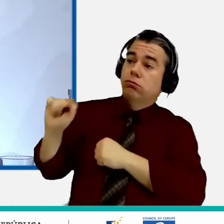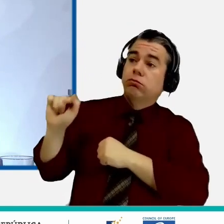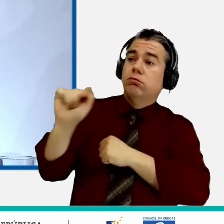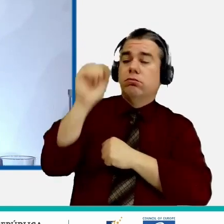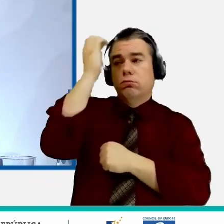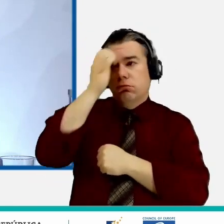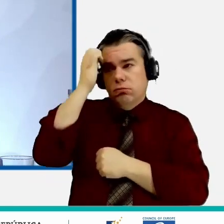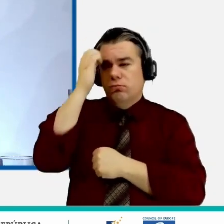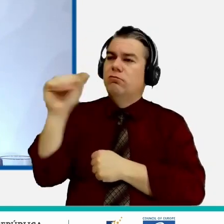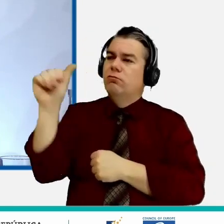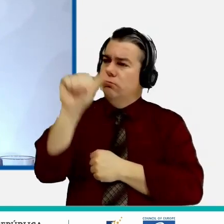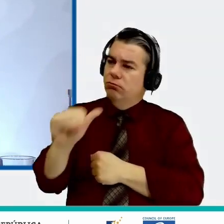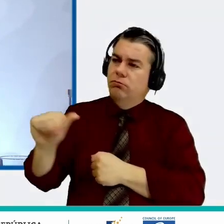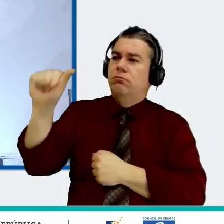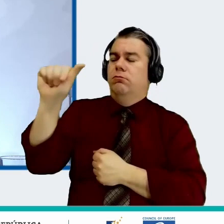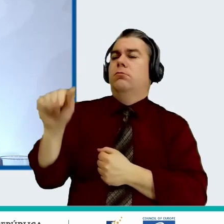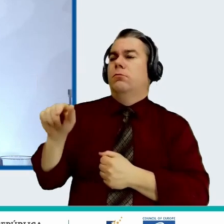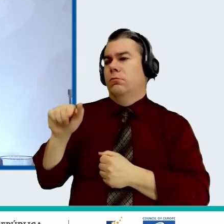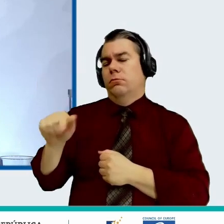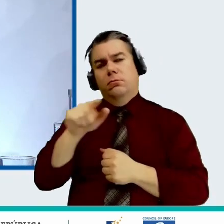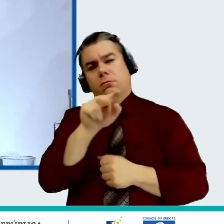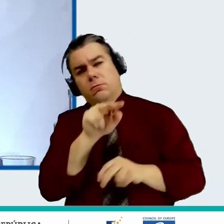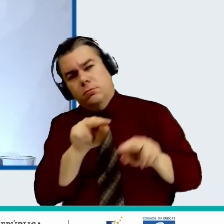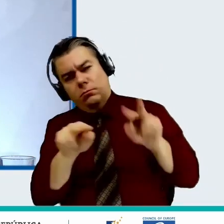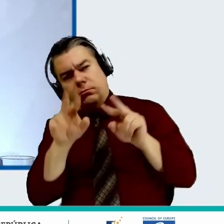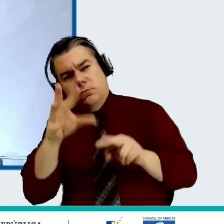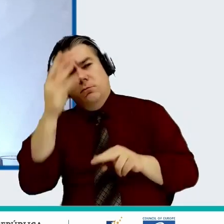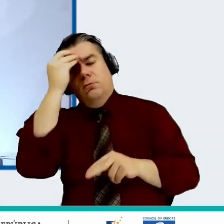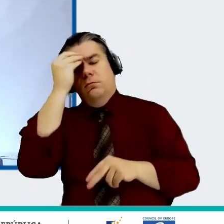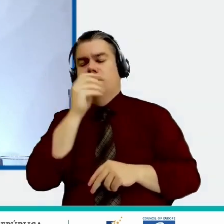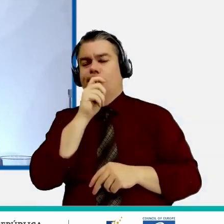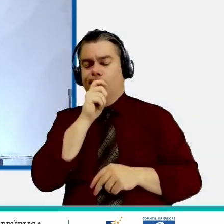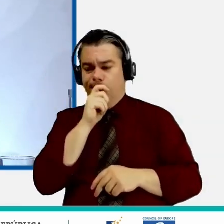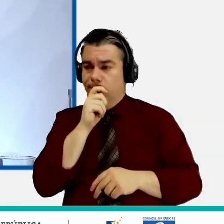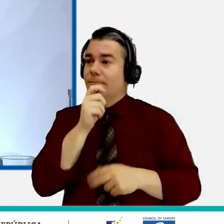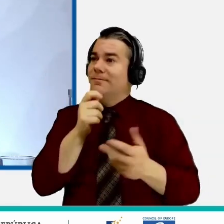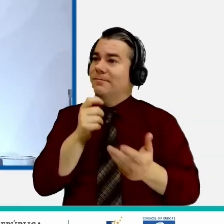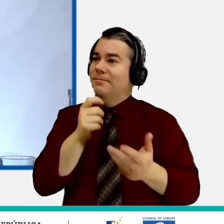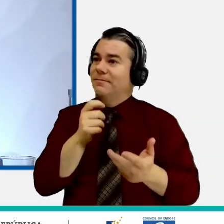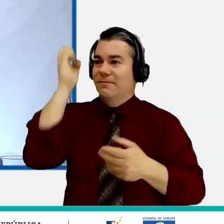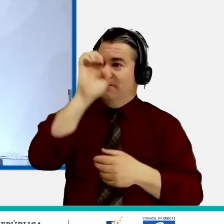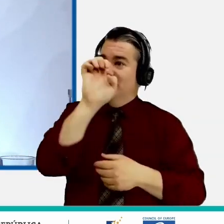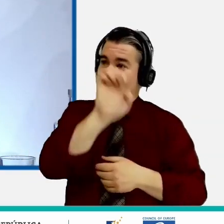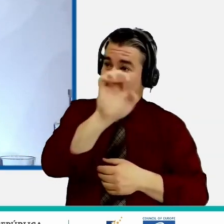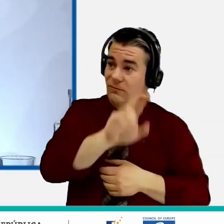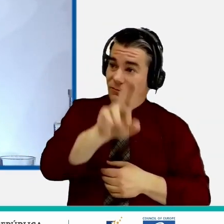Asia to also learn from the experience of European Union and